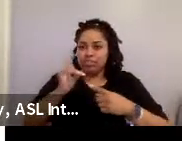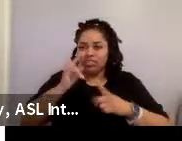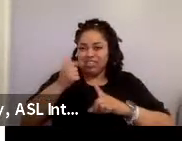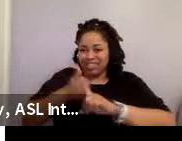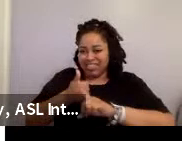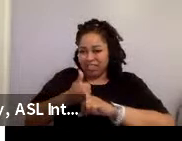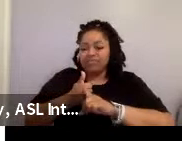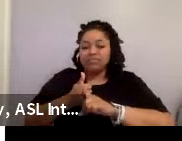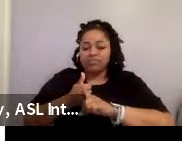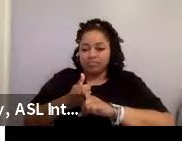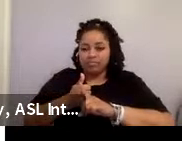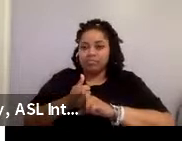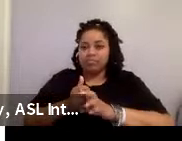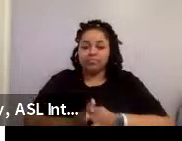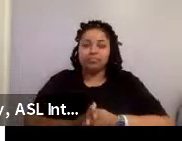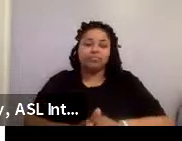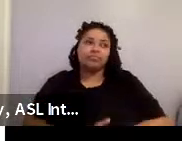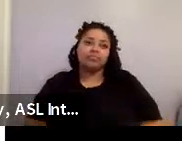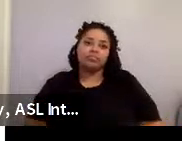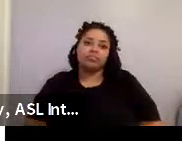itself.